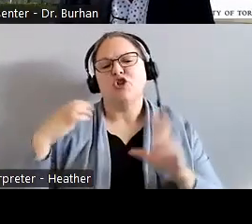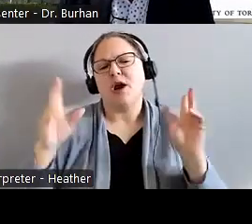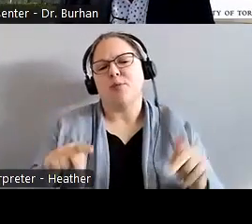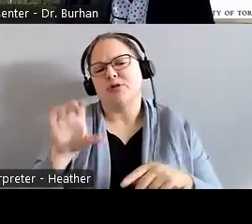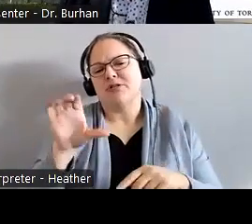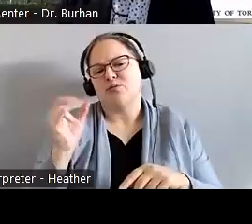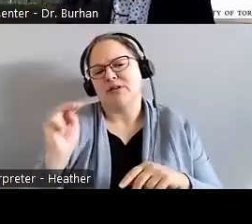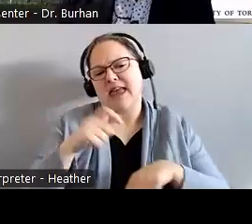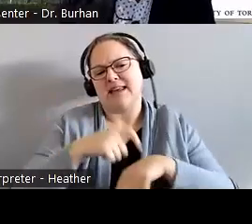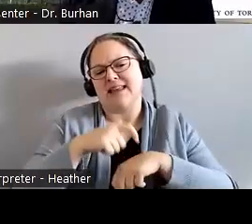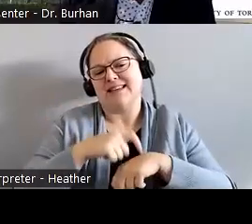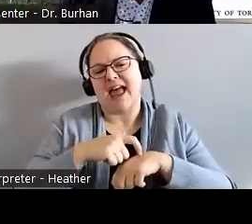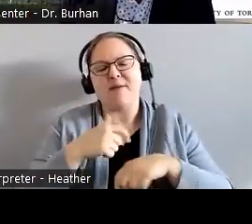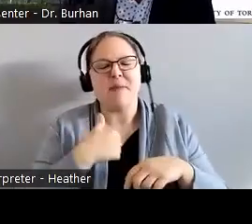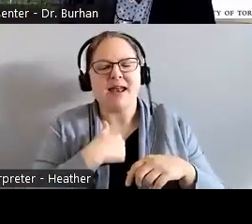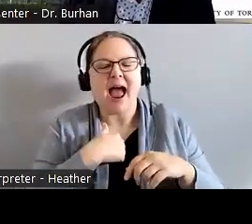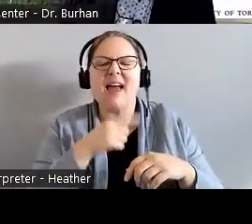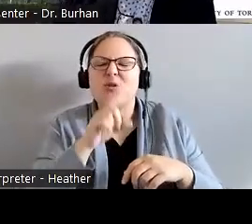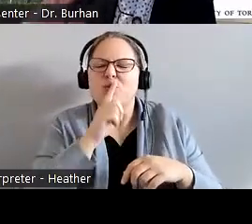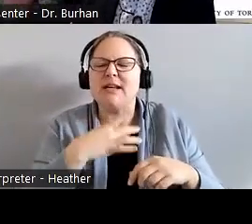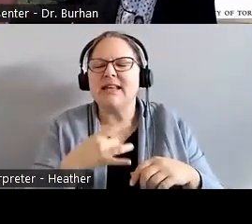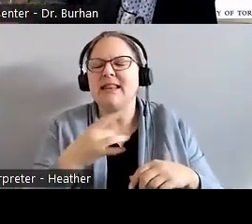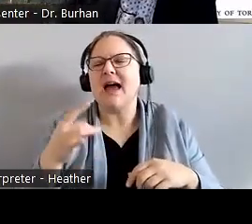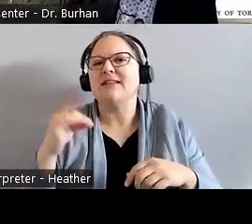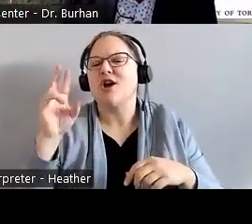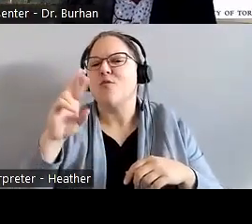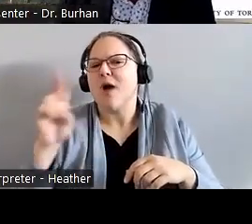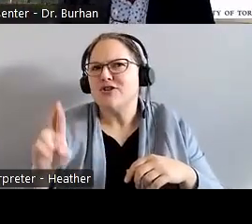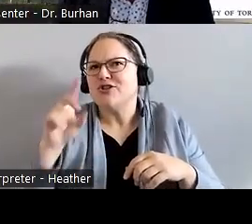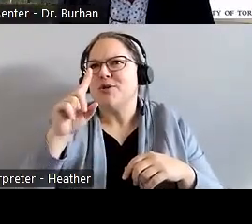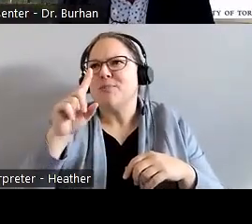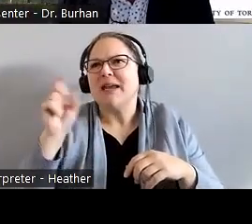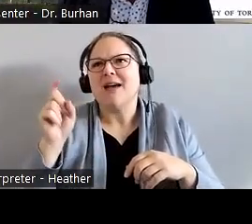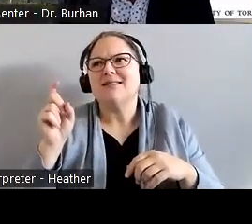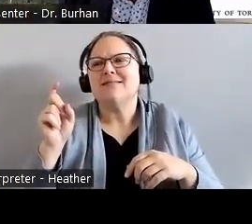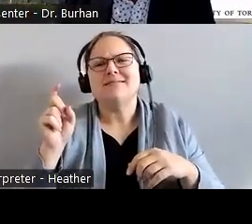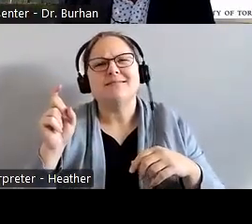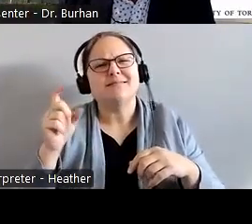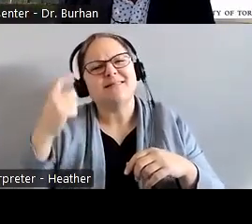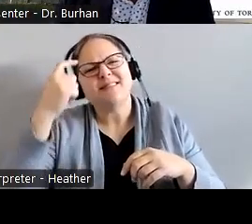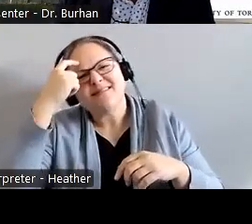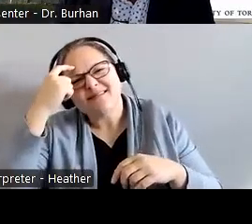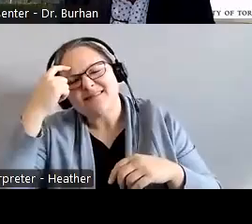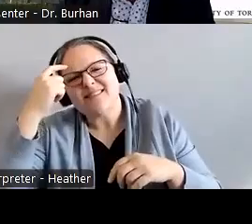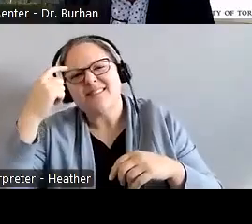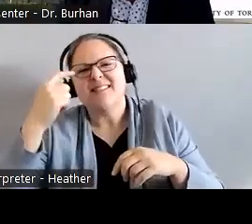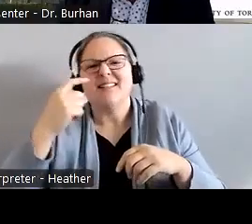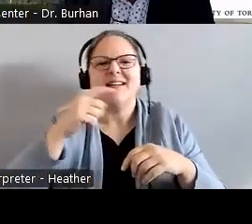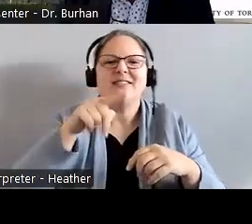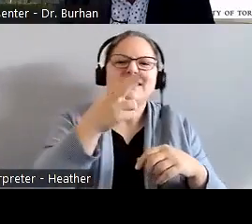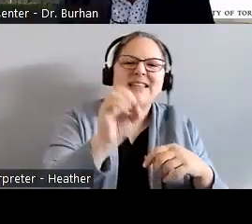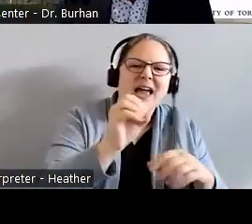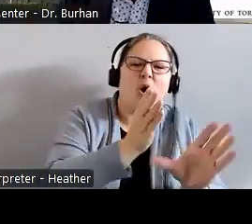I was particularly attracted to Rochester both because of the psychological and psychotherapy heritage,